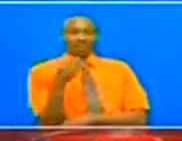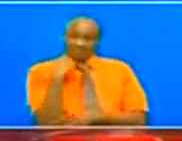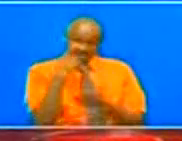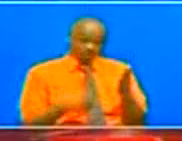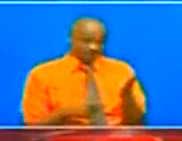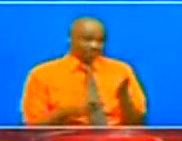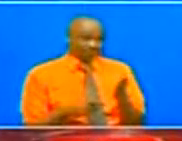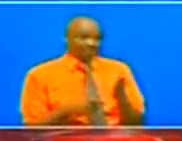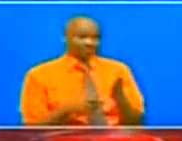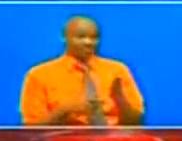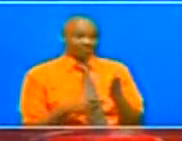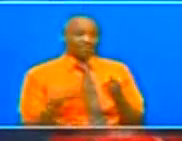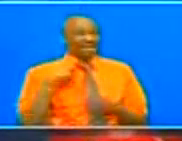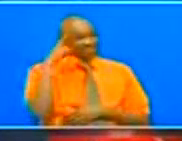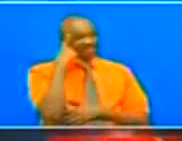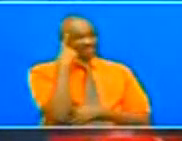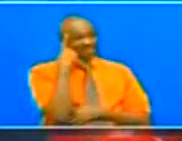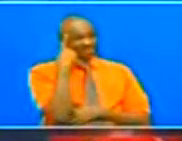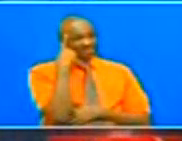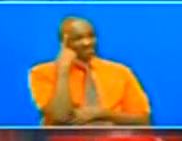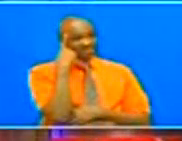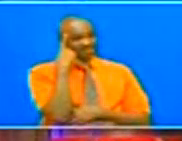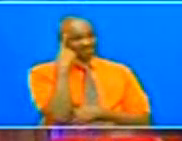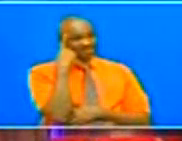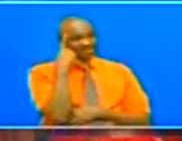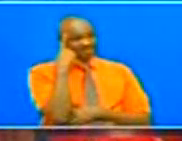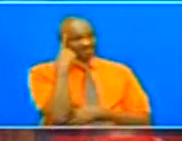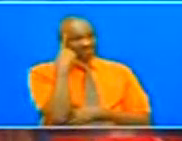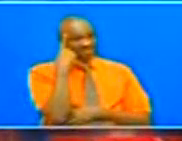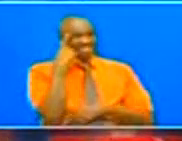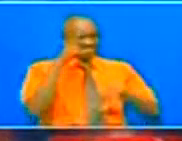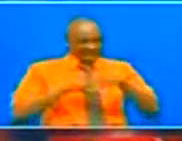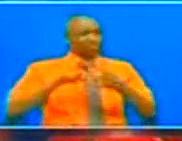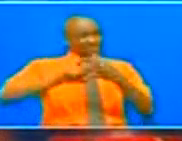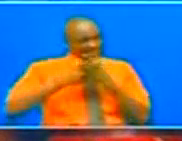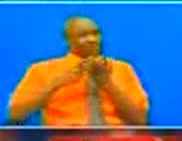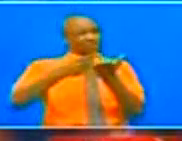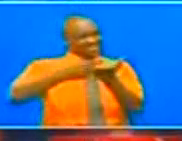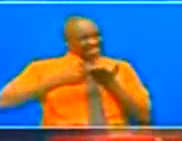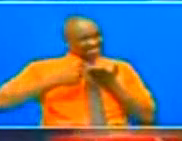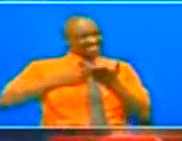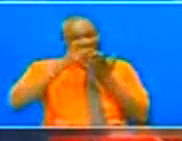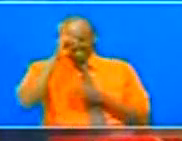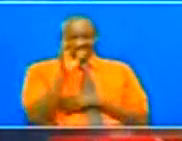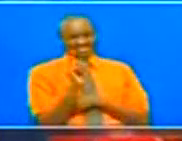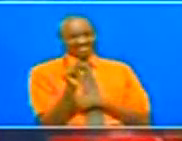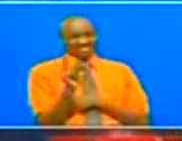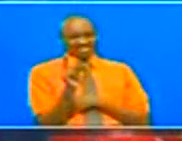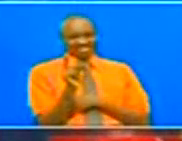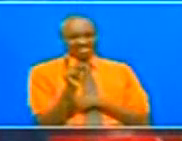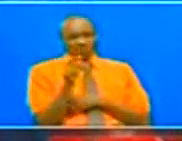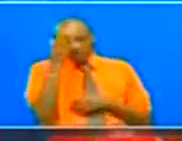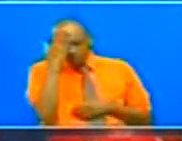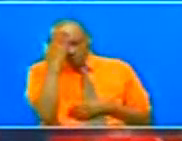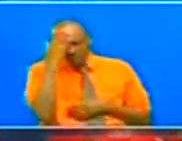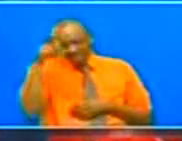yes. I think once we start the discussion is how is our